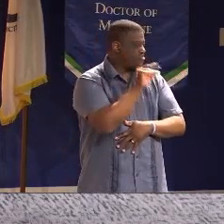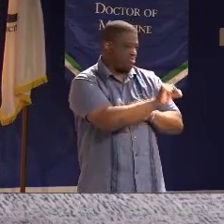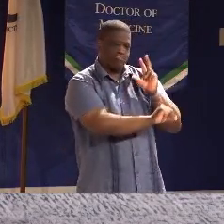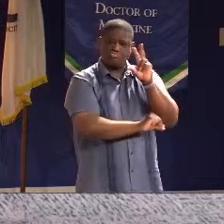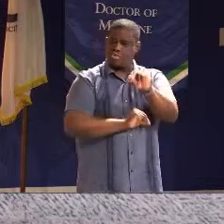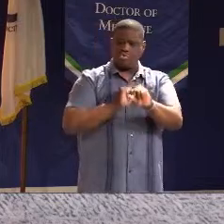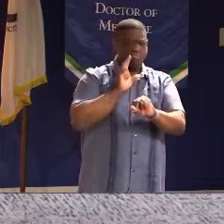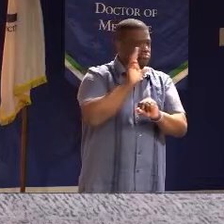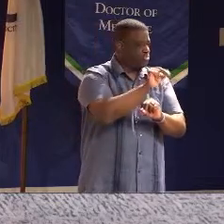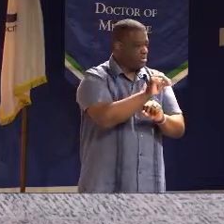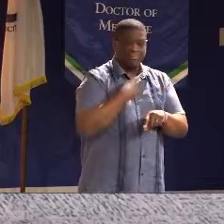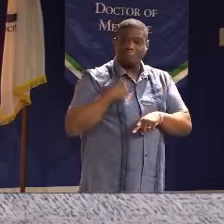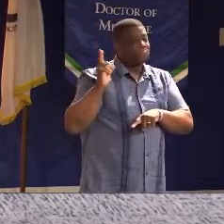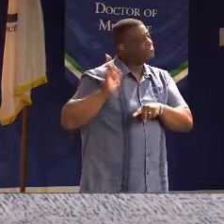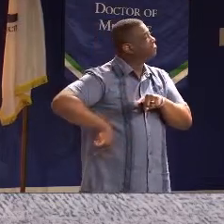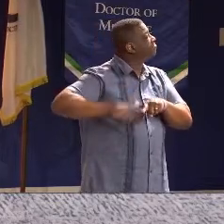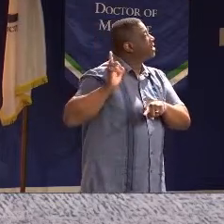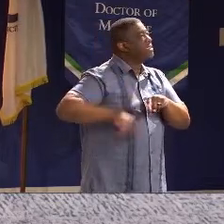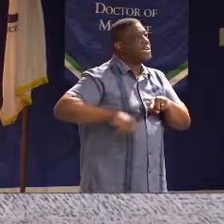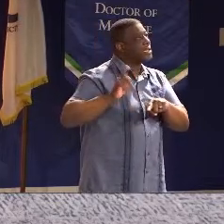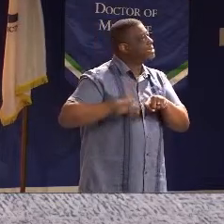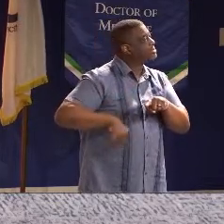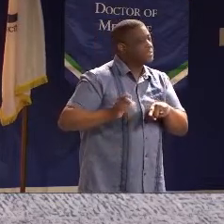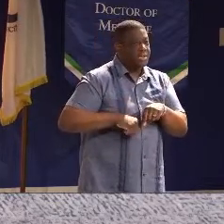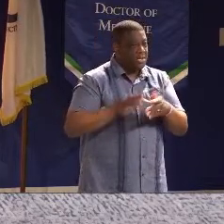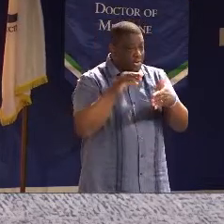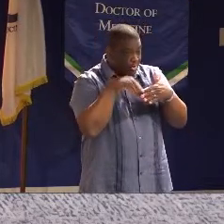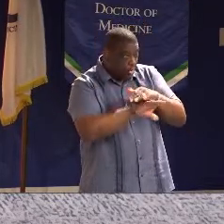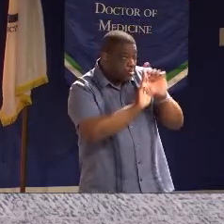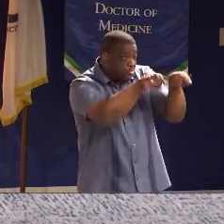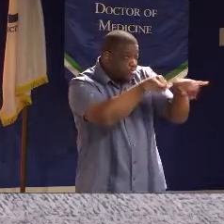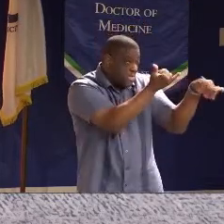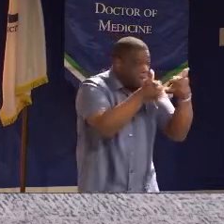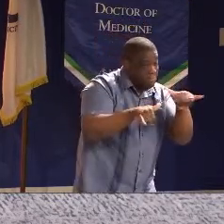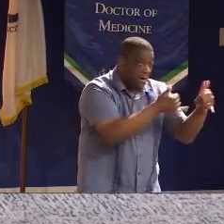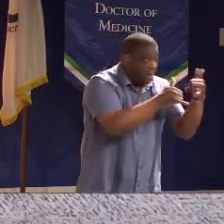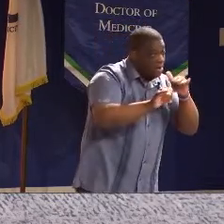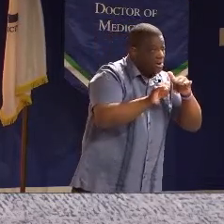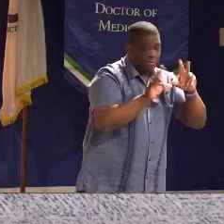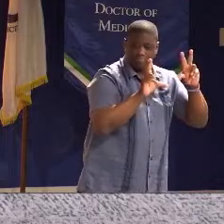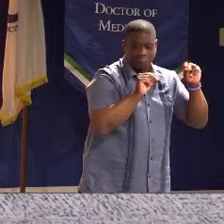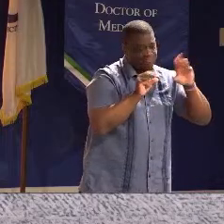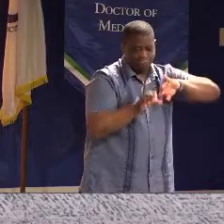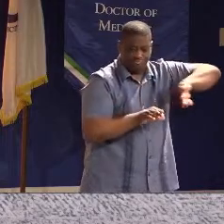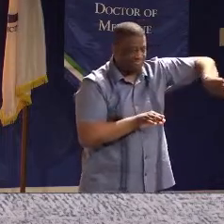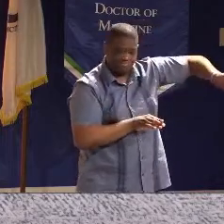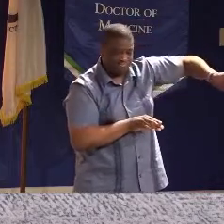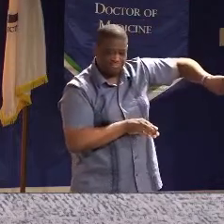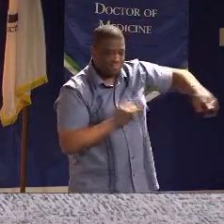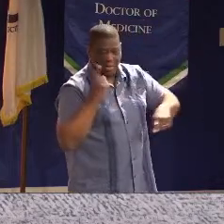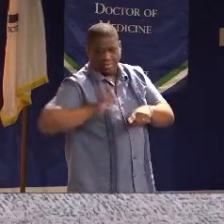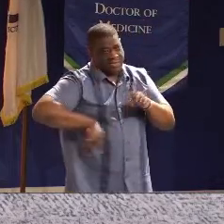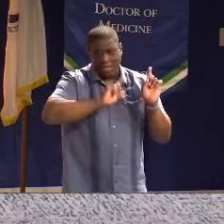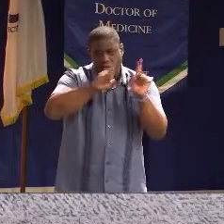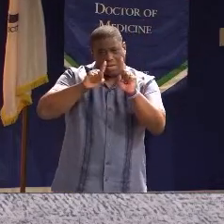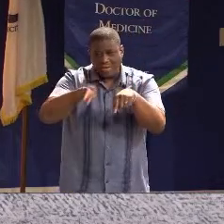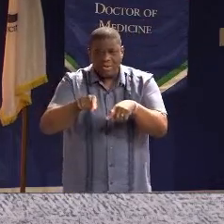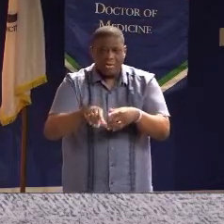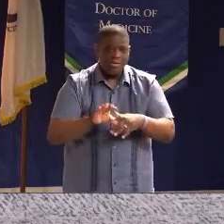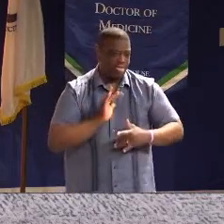say no, that I cannot go to that party, or I cannot go to that next